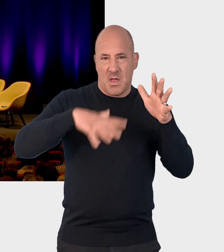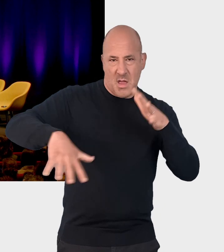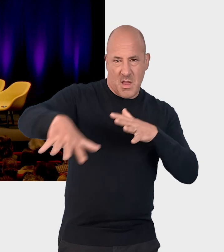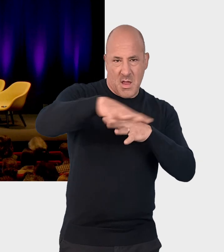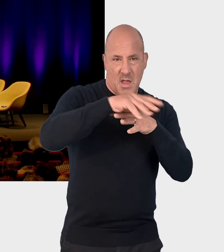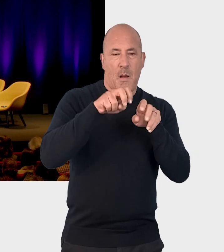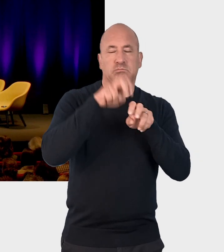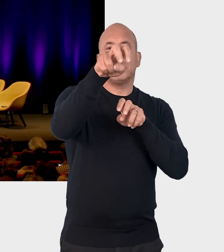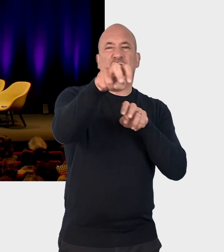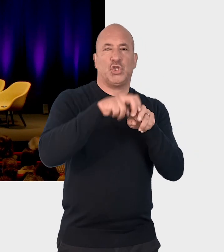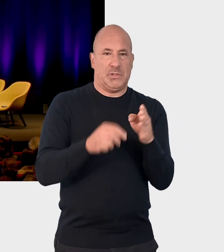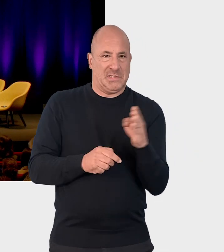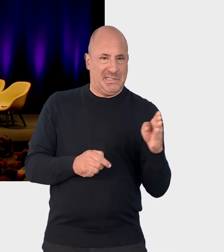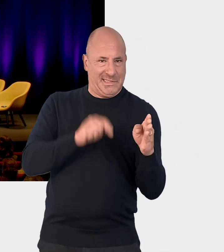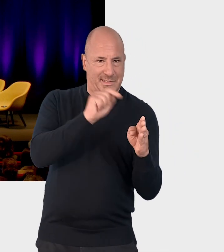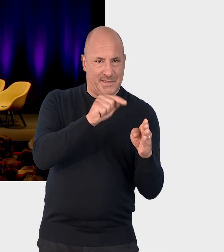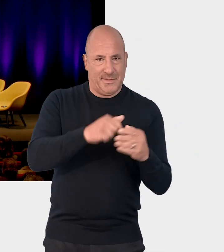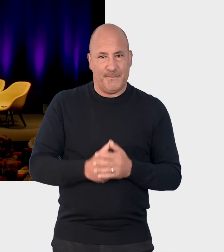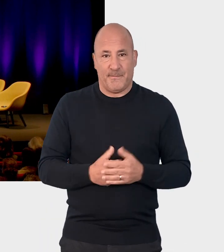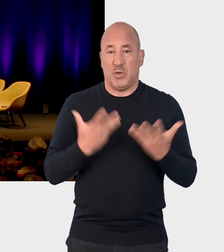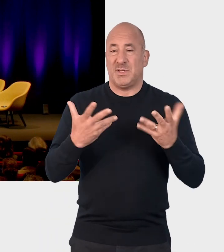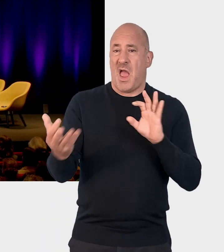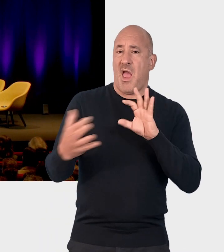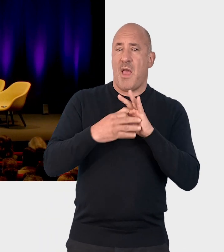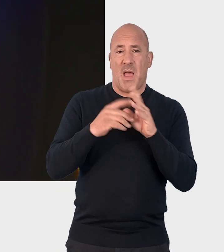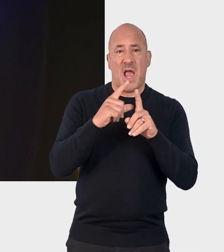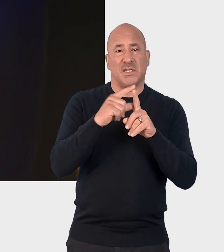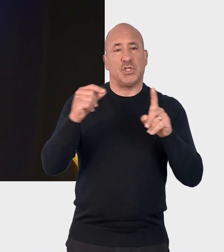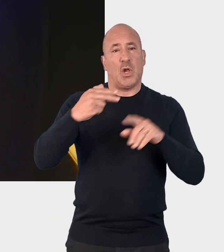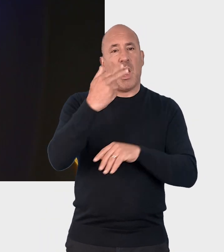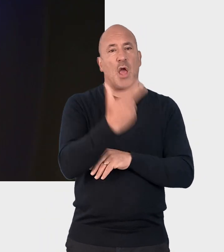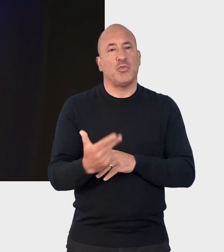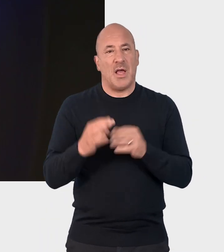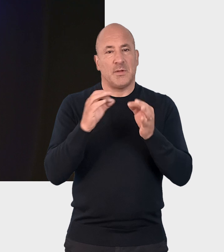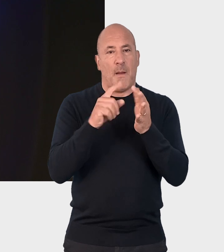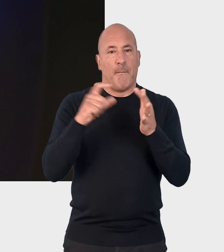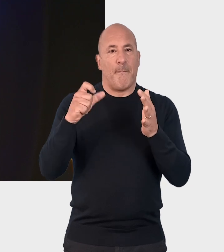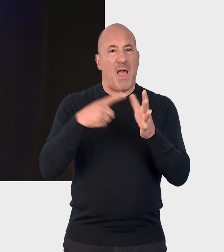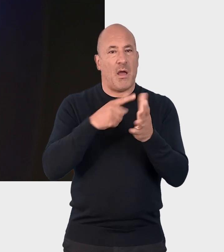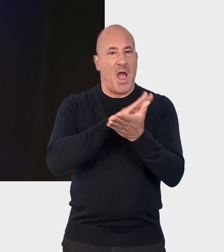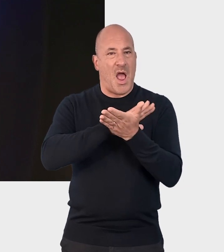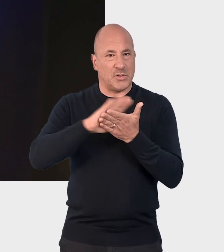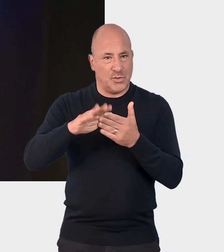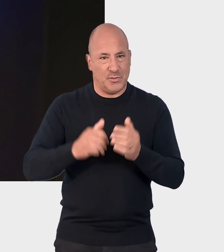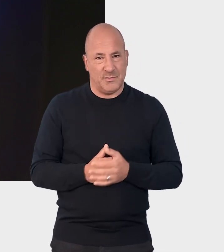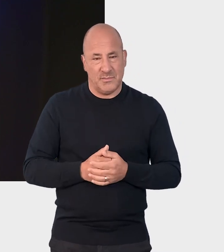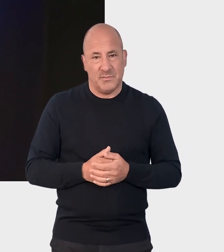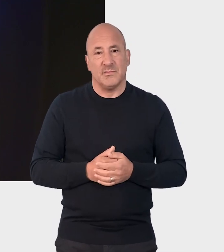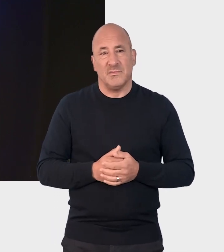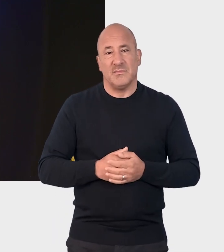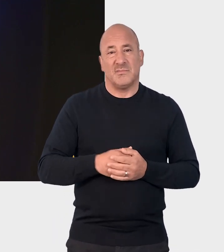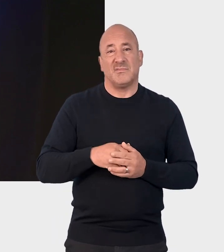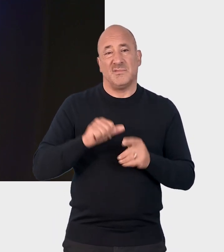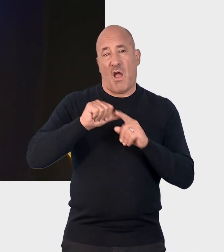of the building, on the plaza and to the side of the footbridge. We're joined today by a digital illustrator, Becca H, and we'll be sending